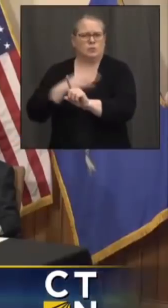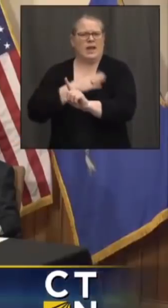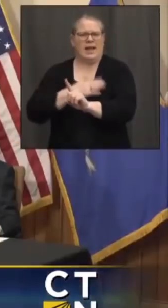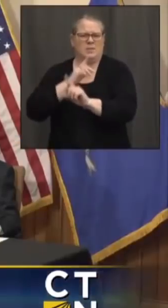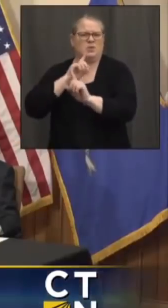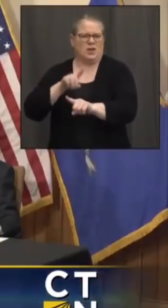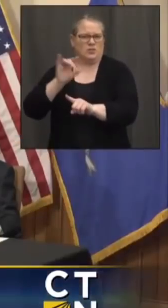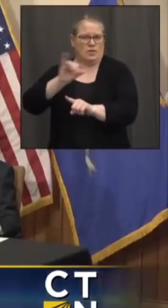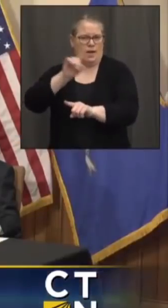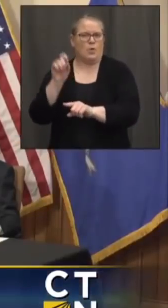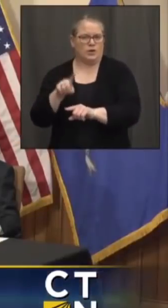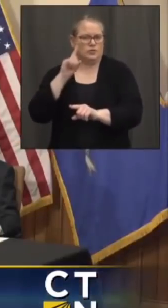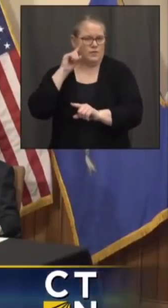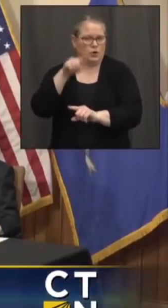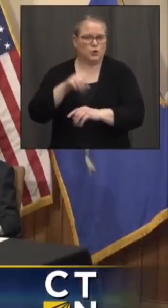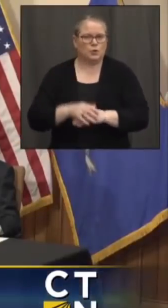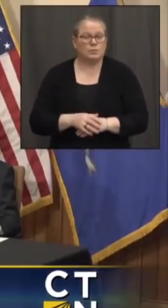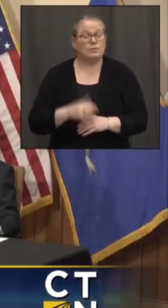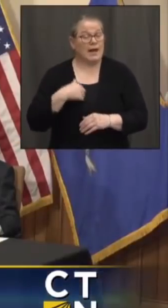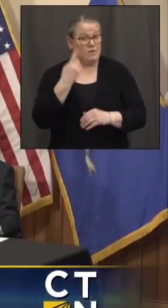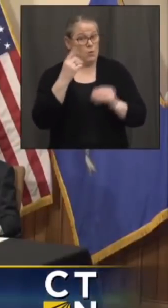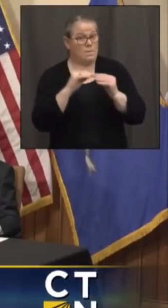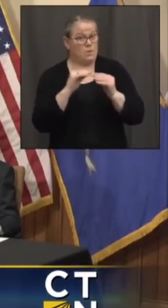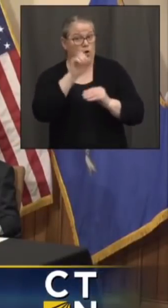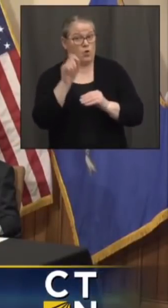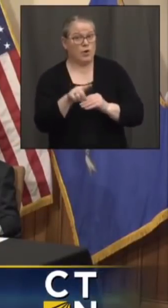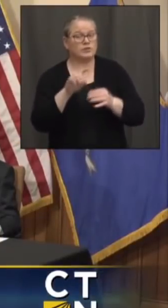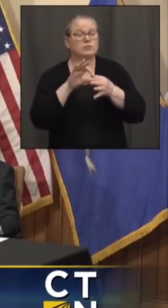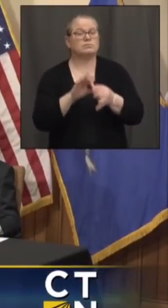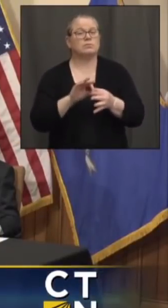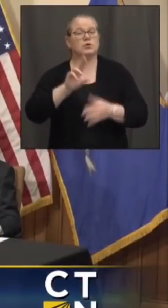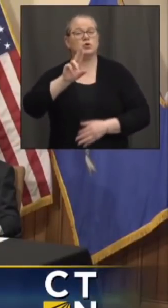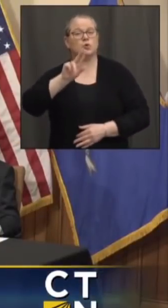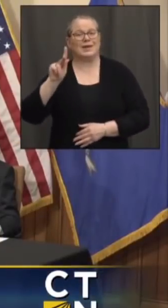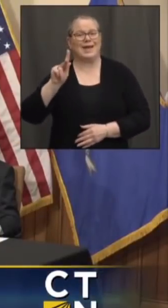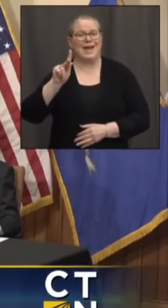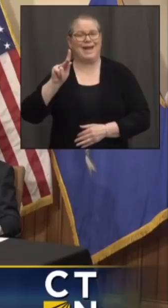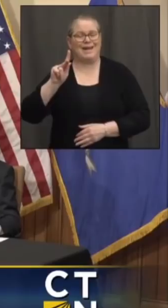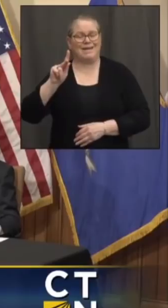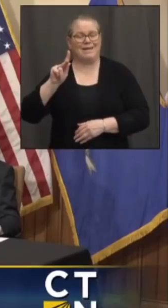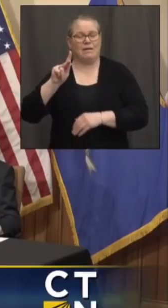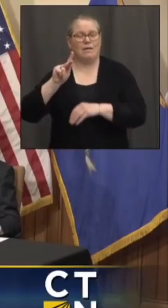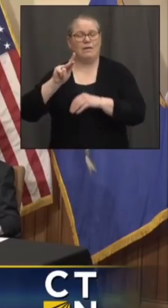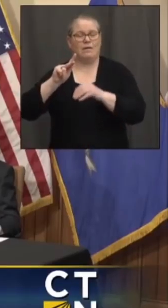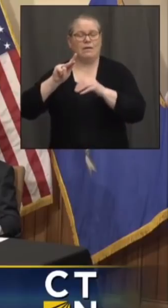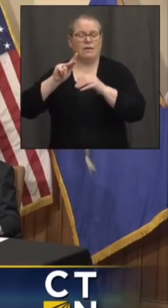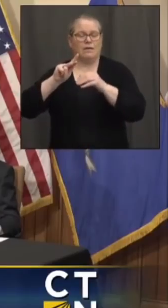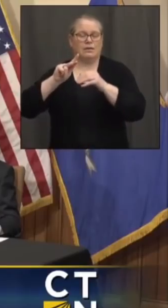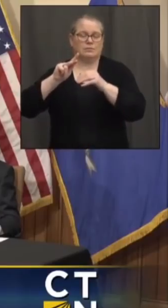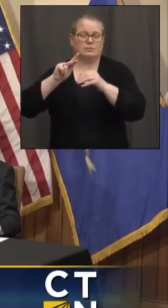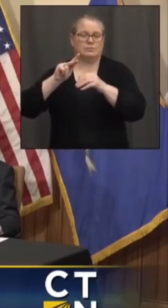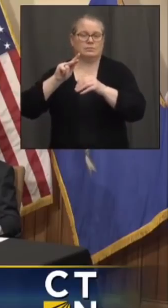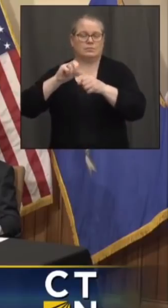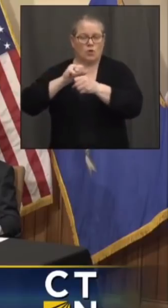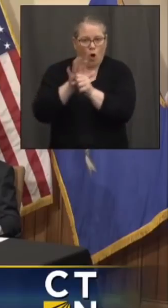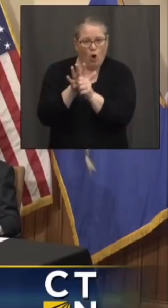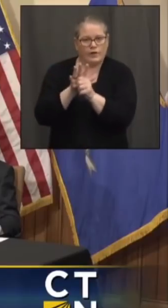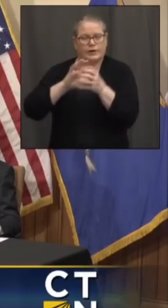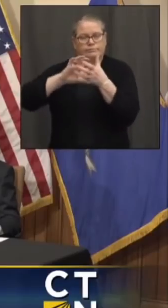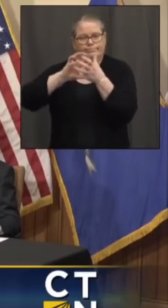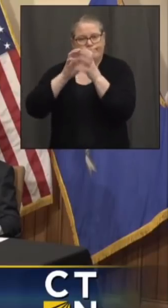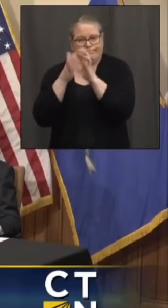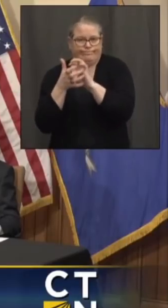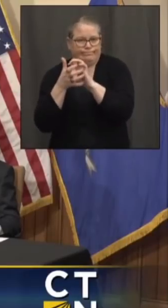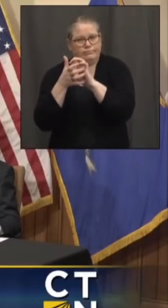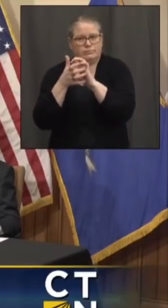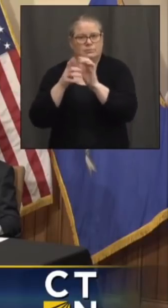Okay. And then I have one more question about the UK variant. I know a study found that the variant is rapidly spreading in the